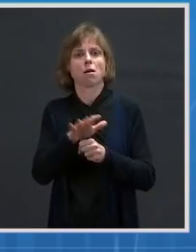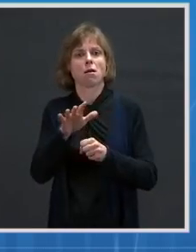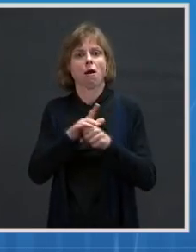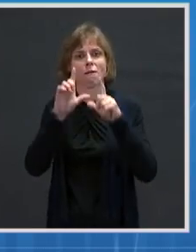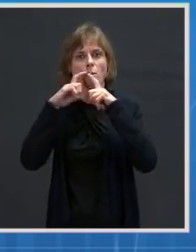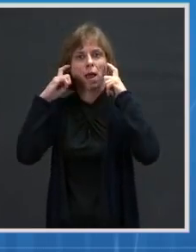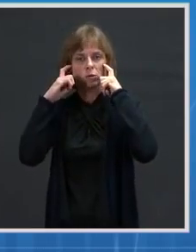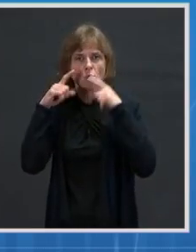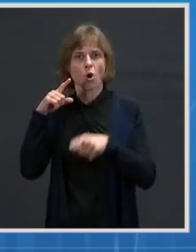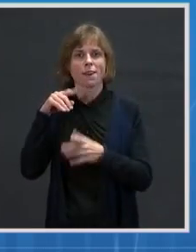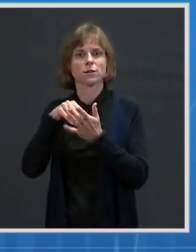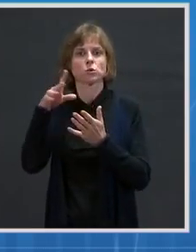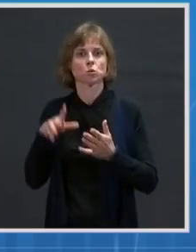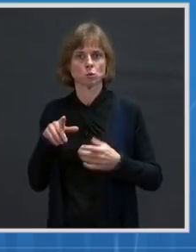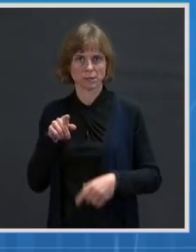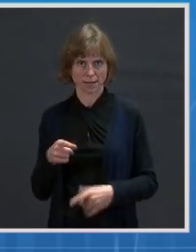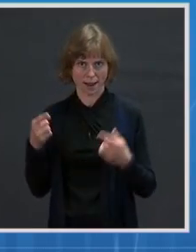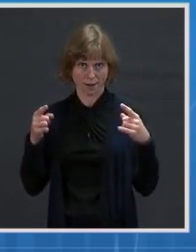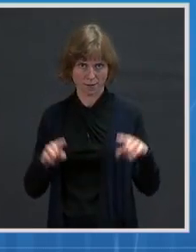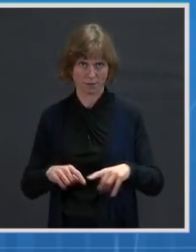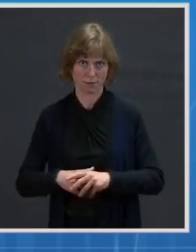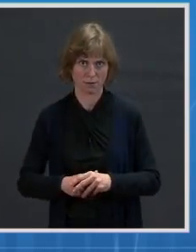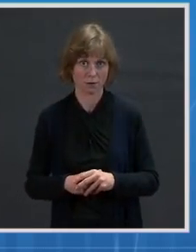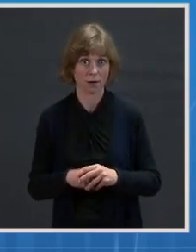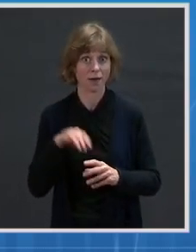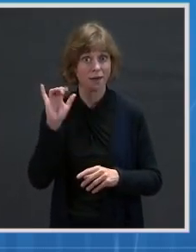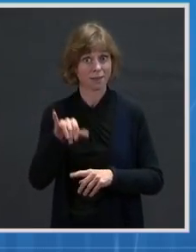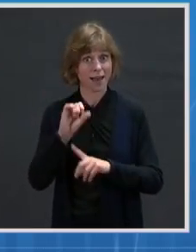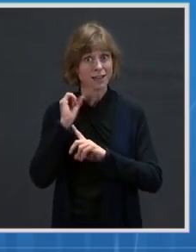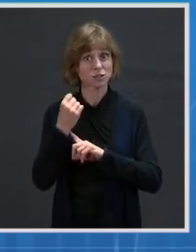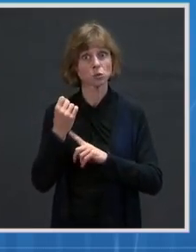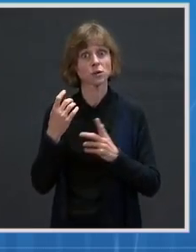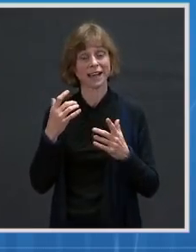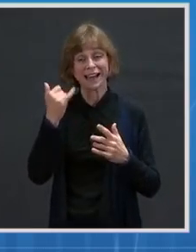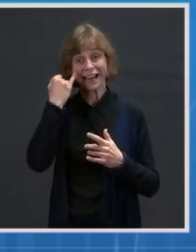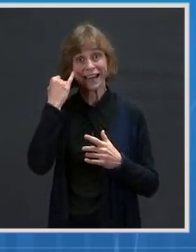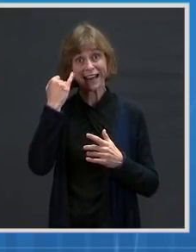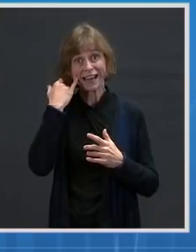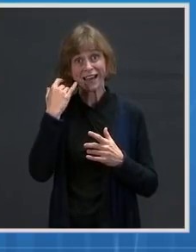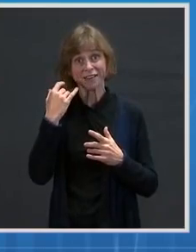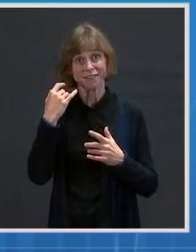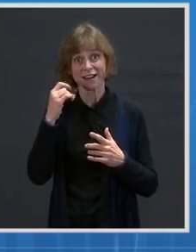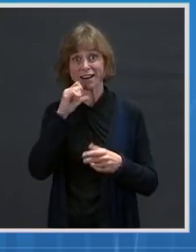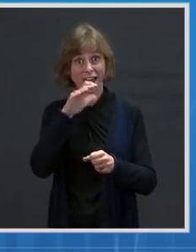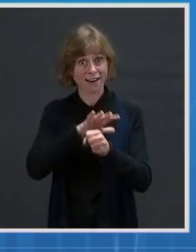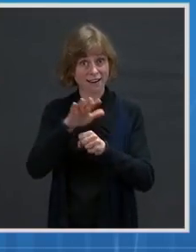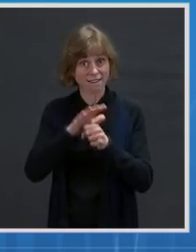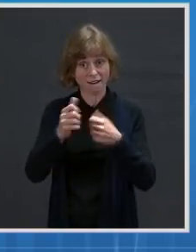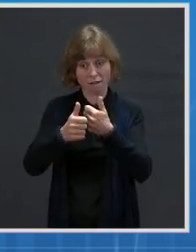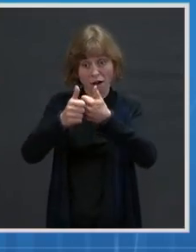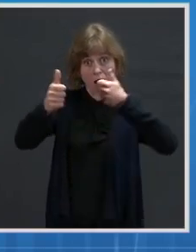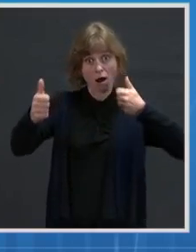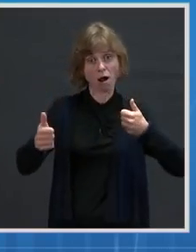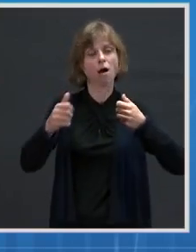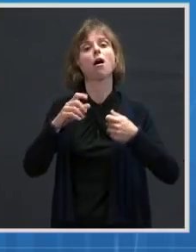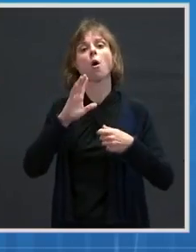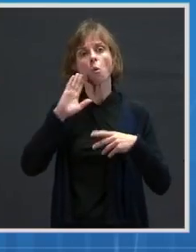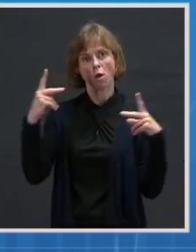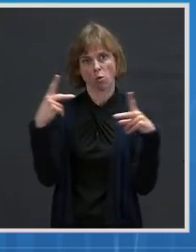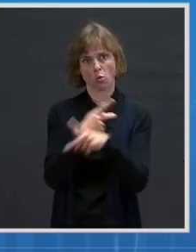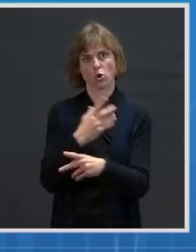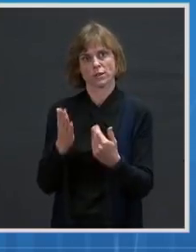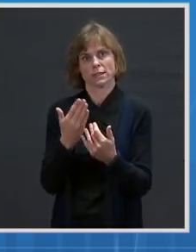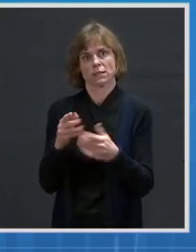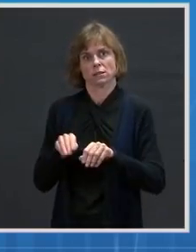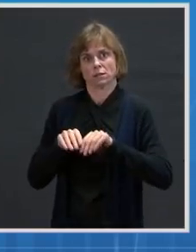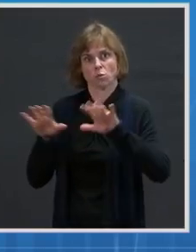students occurred. In these situations, lack of physical distancing likely increased the risk of spread. In addition, students